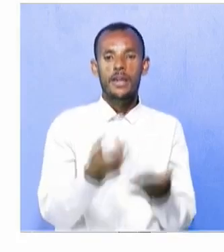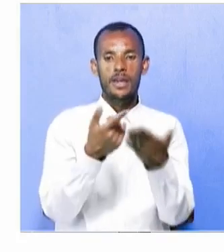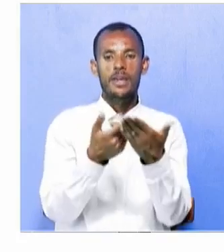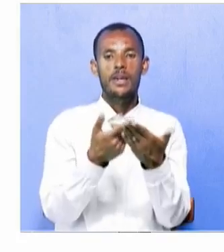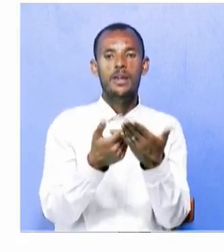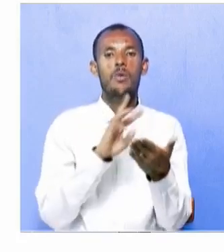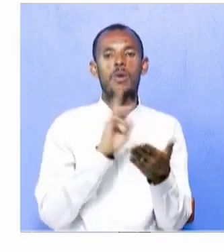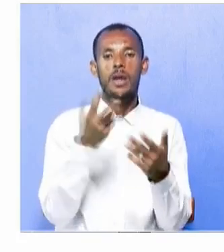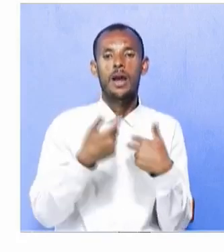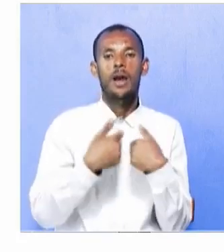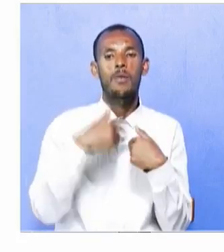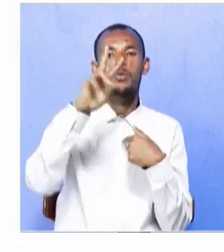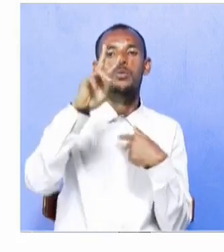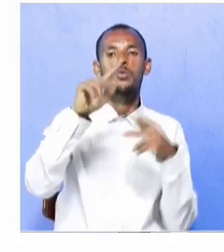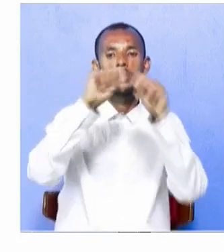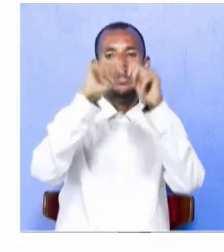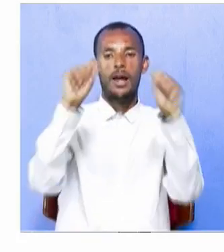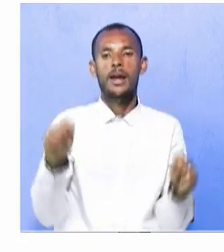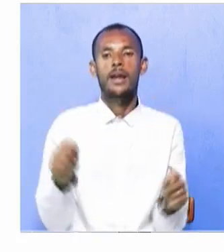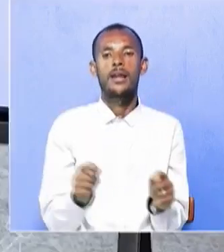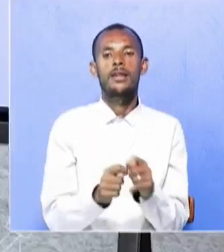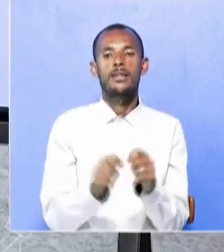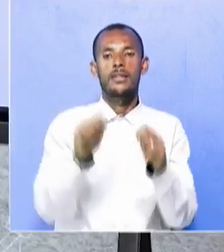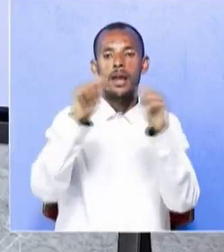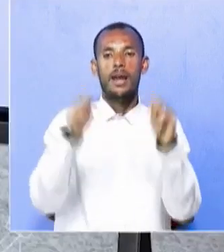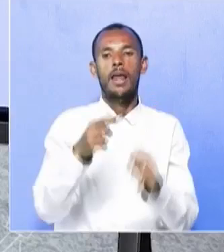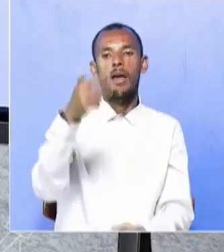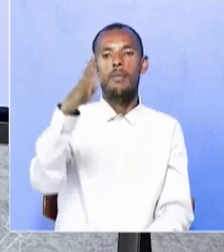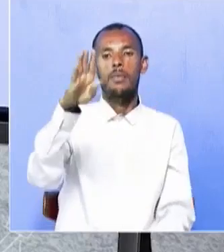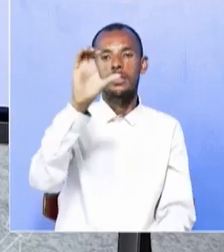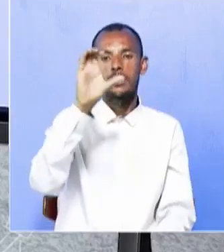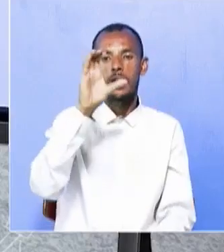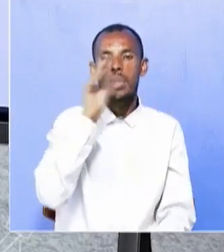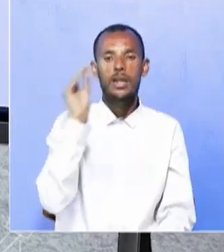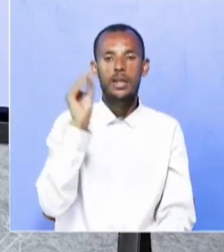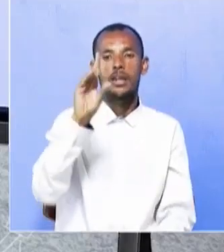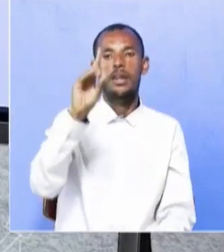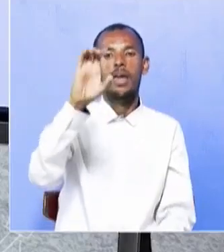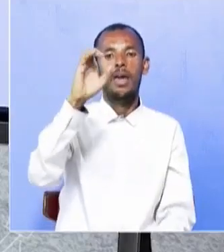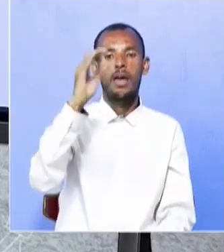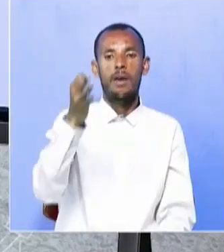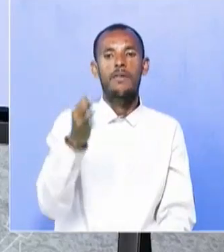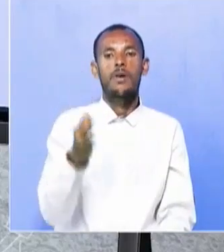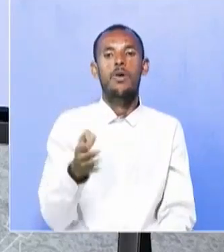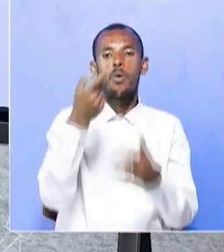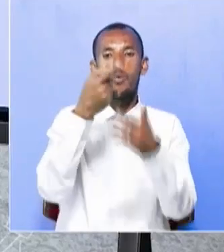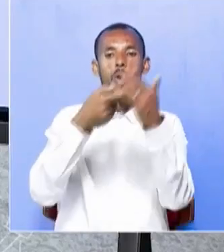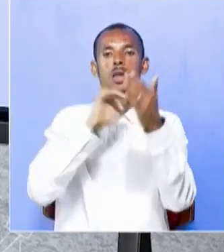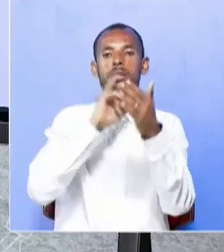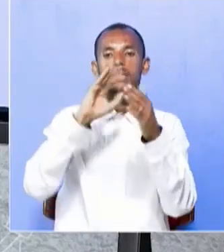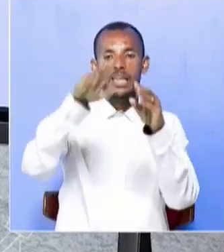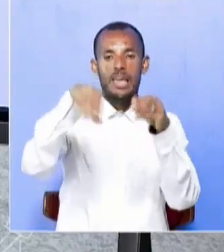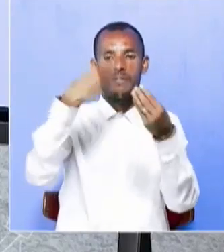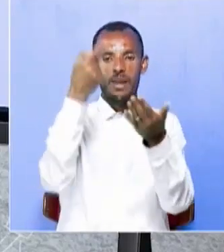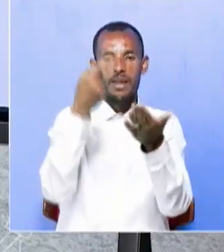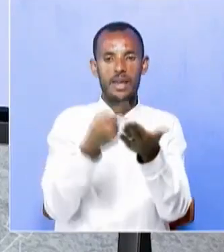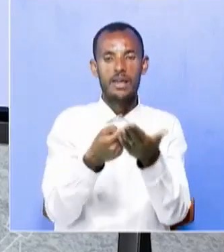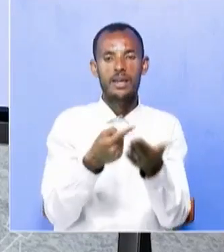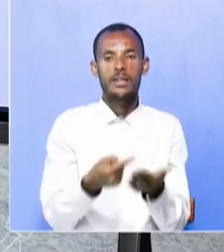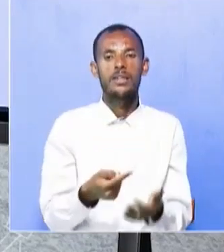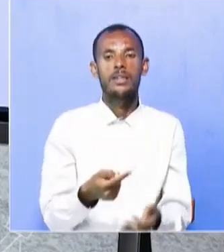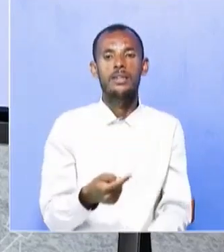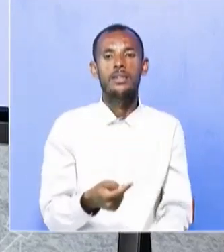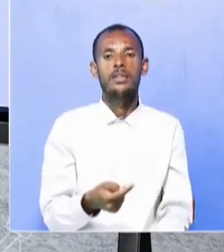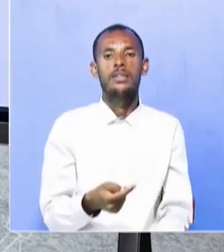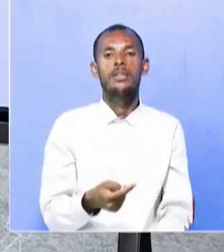here we have two triangles, triangle ABC and triangle DEF. What is given here,